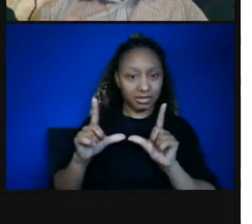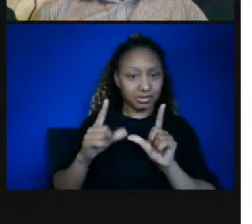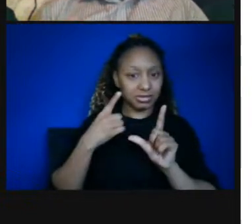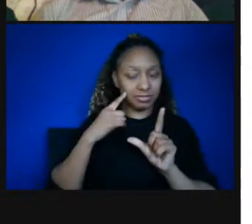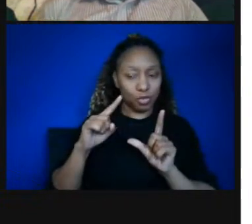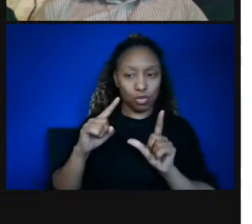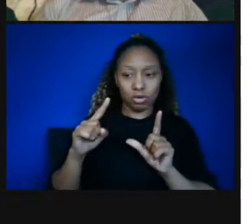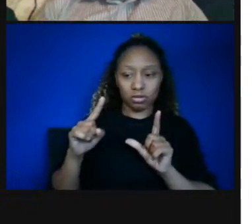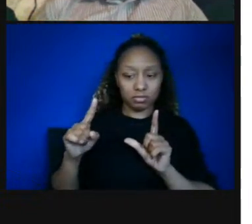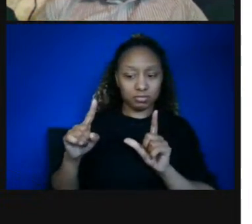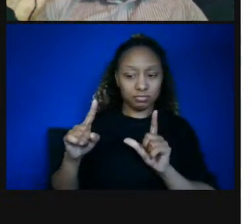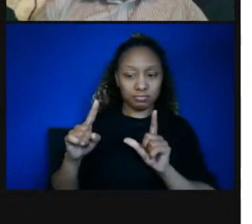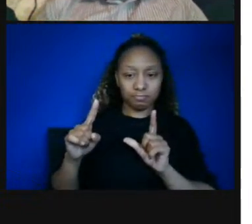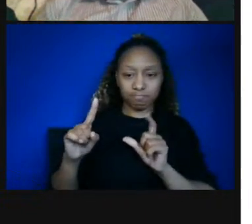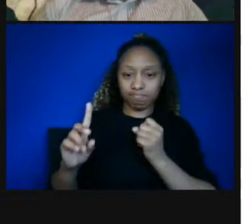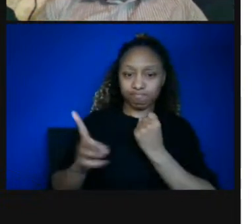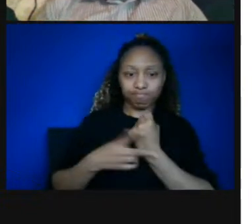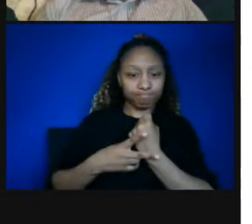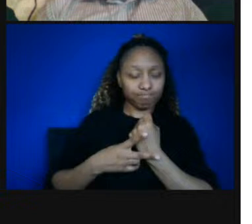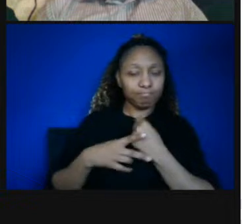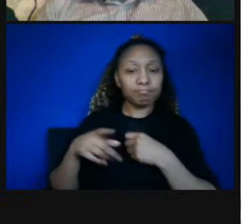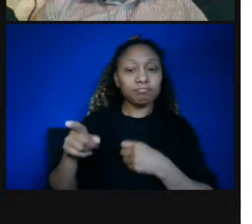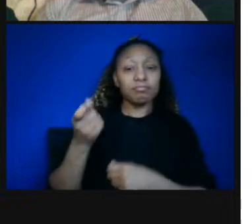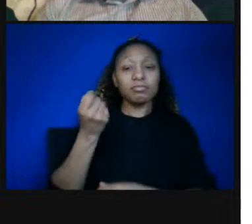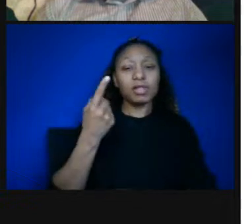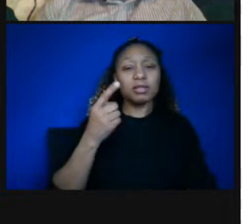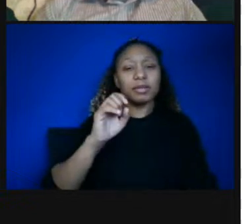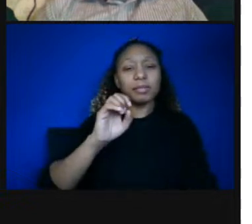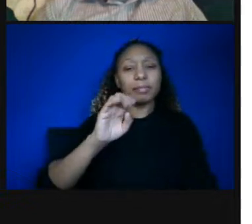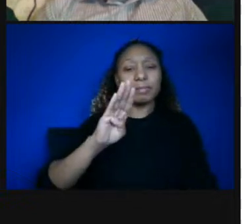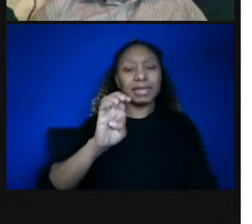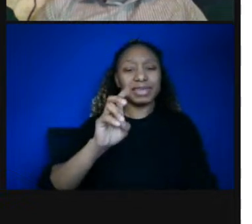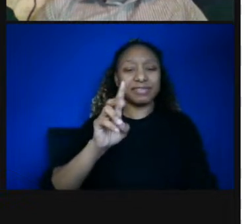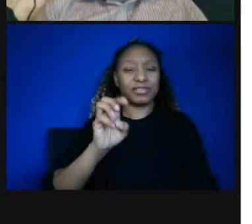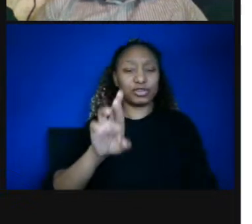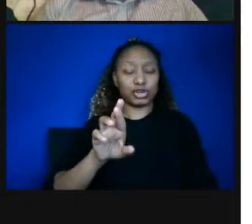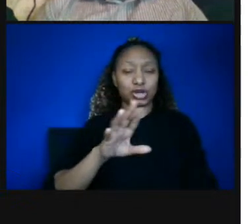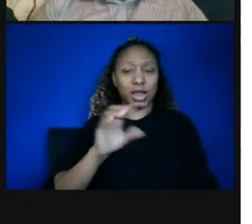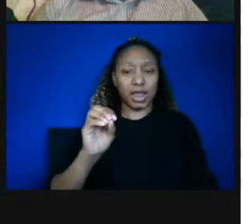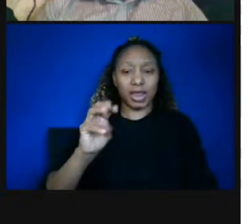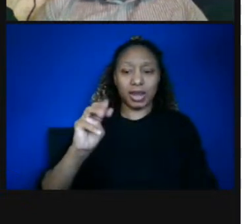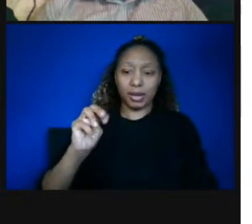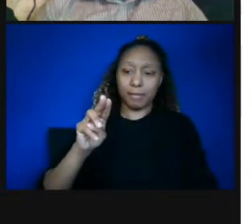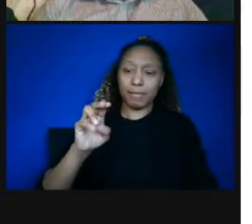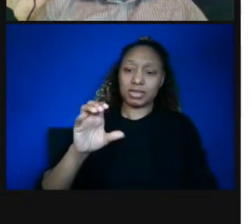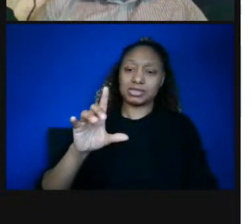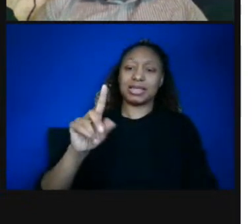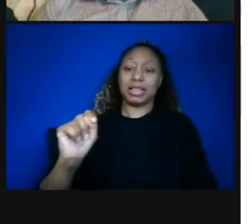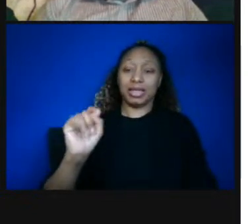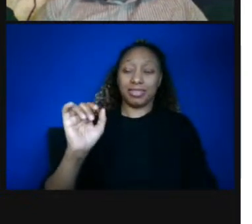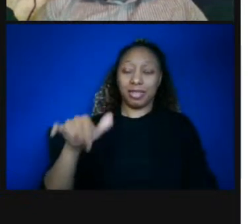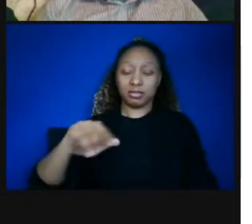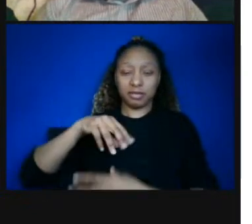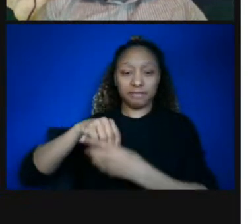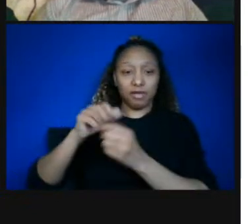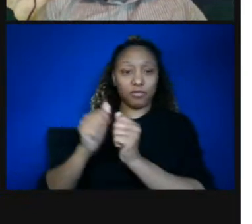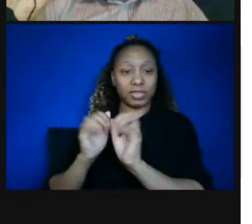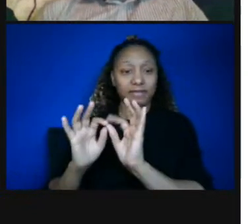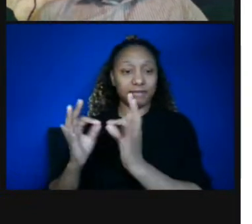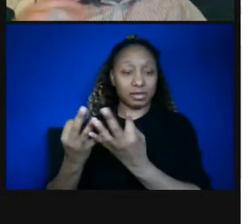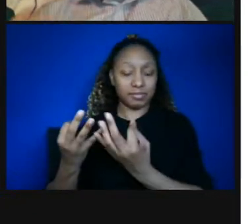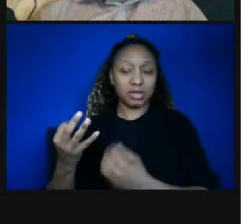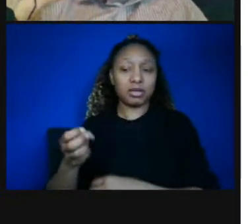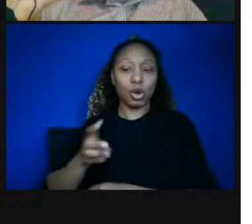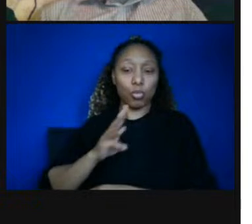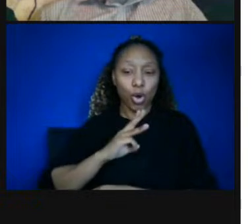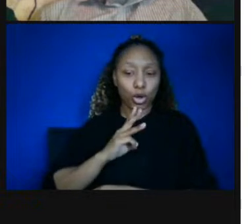things that you learn about muscelids, so beavers, muskrats are in the muscelid family of water-bound mammals that